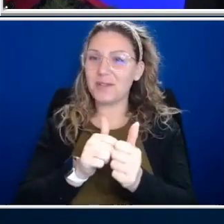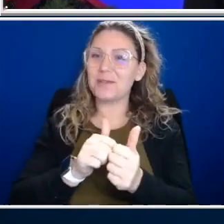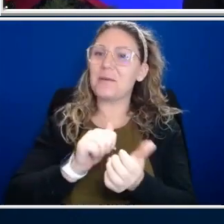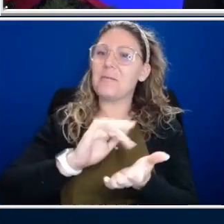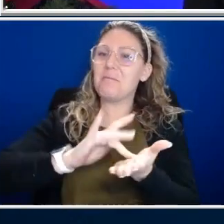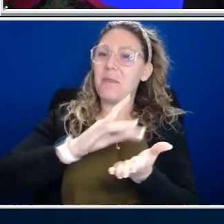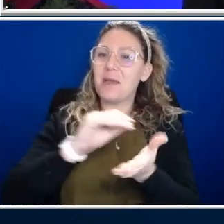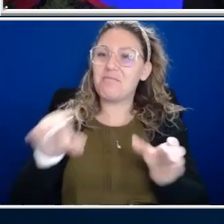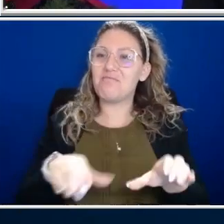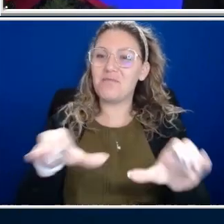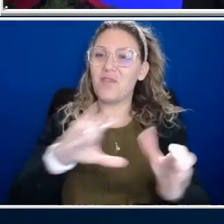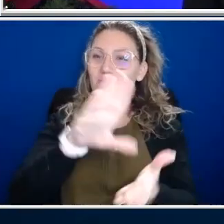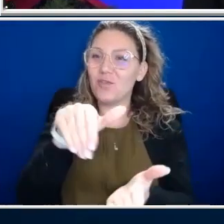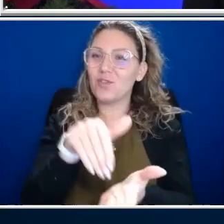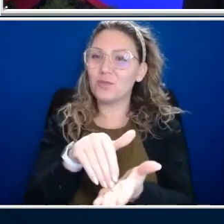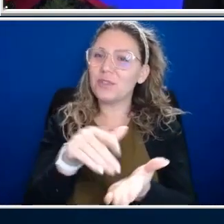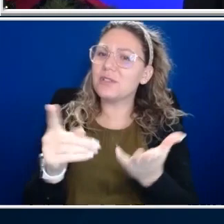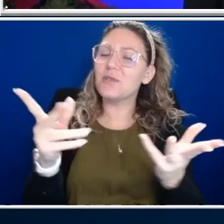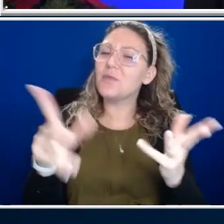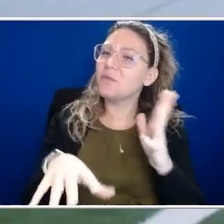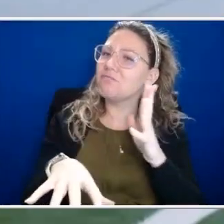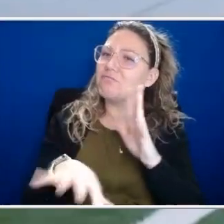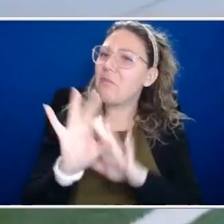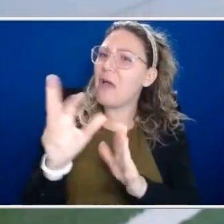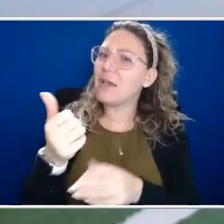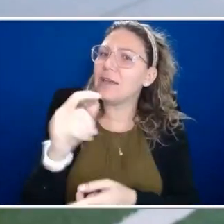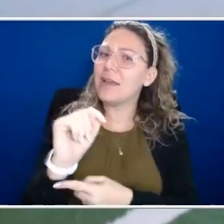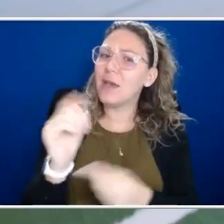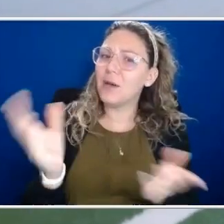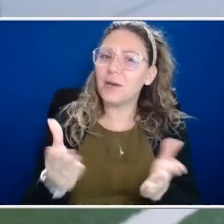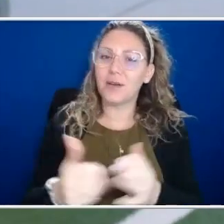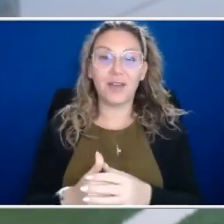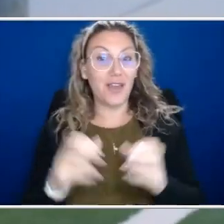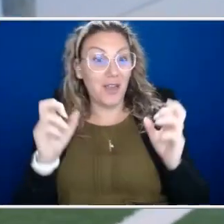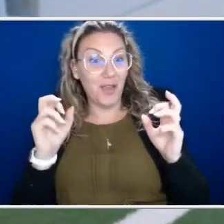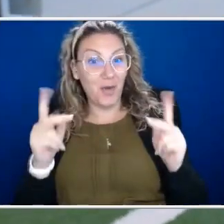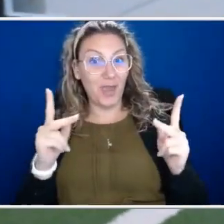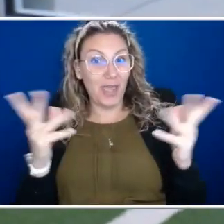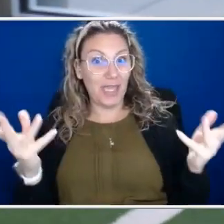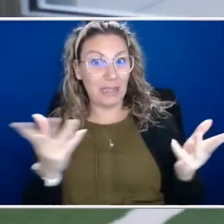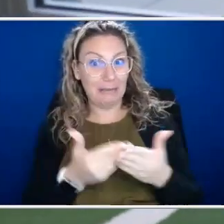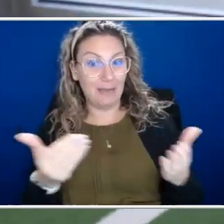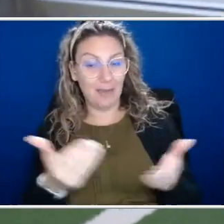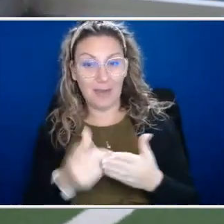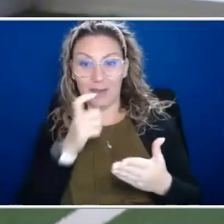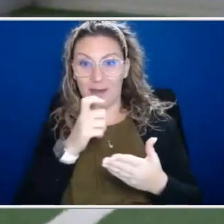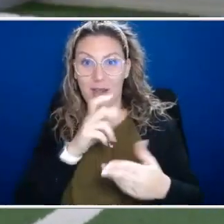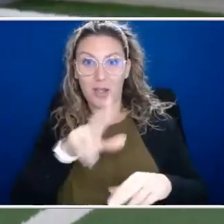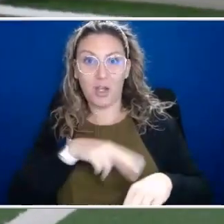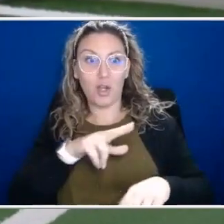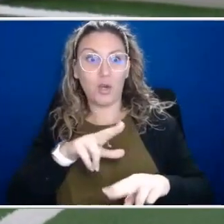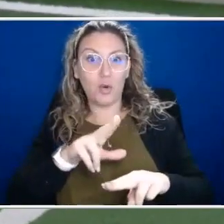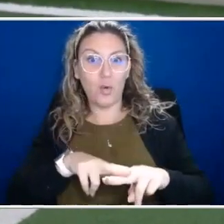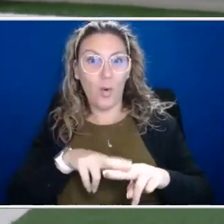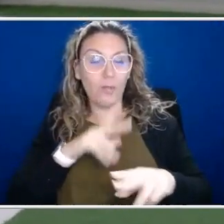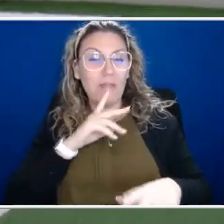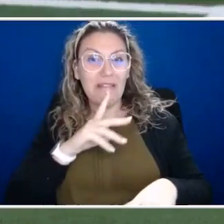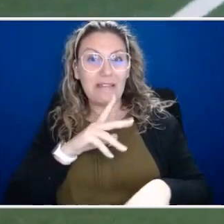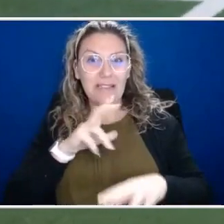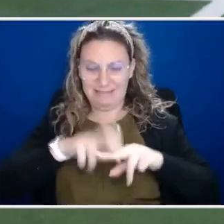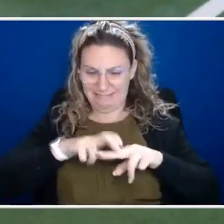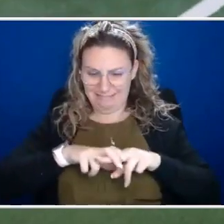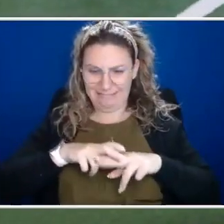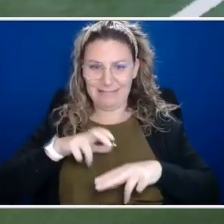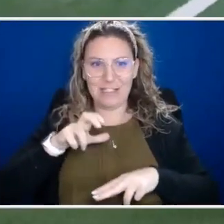what are you finding out there? Okay, well, here's the thing. You wouldn't normally associate sitting in chairs with exercising, but these chairs are going to